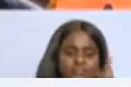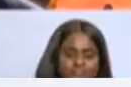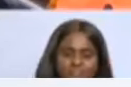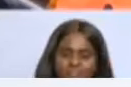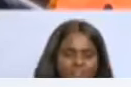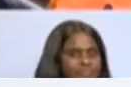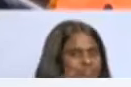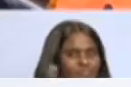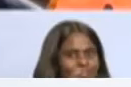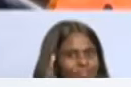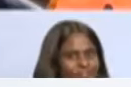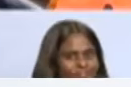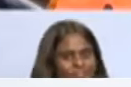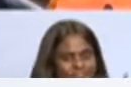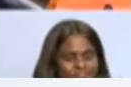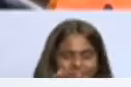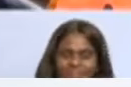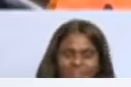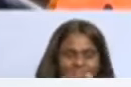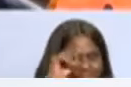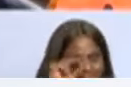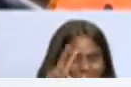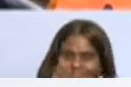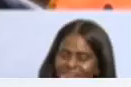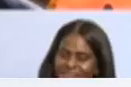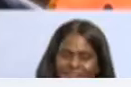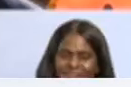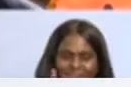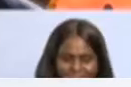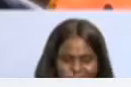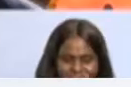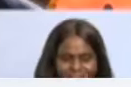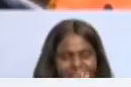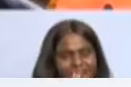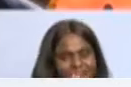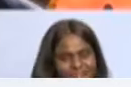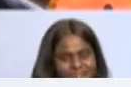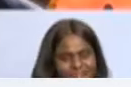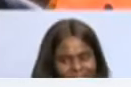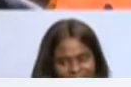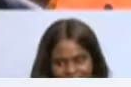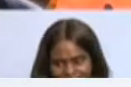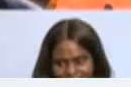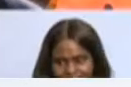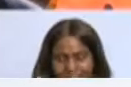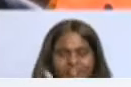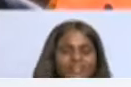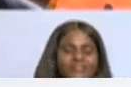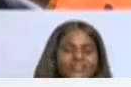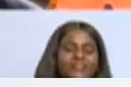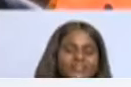magic, not by witchcraft, no, but by skills held by our people.